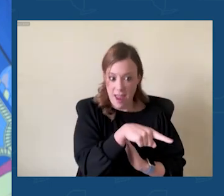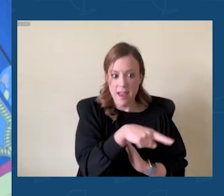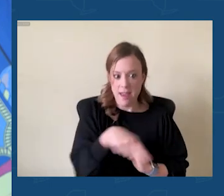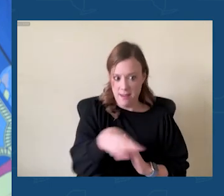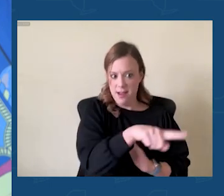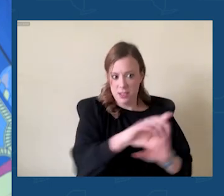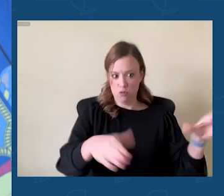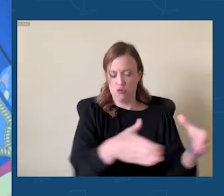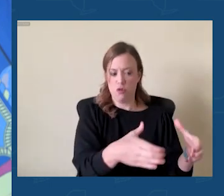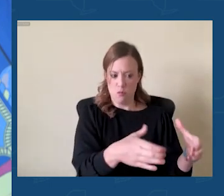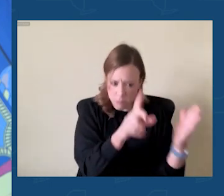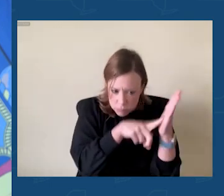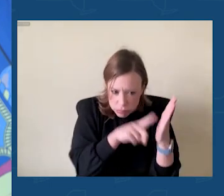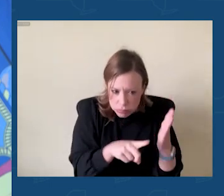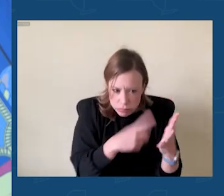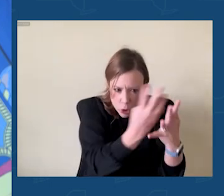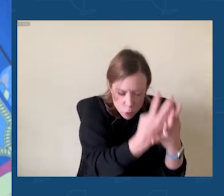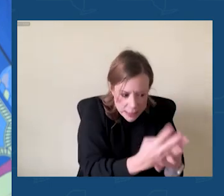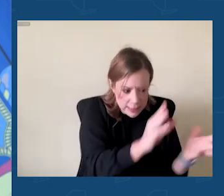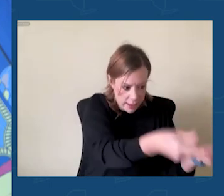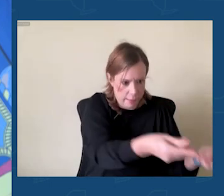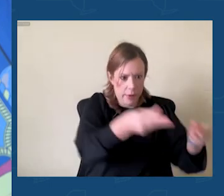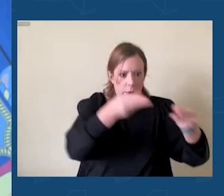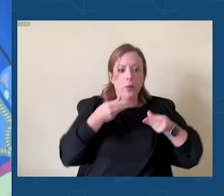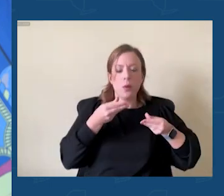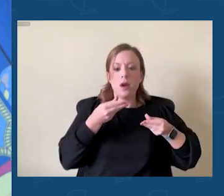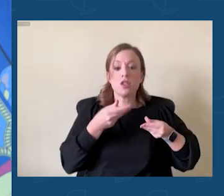government employees who care enough to put in the